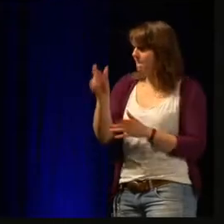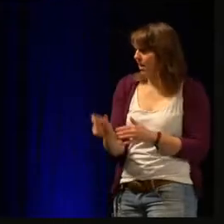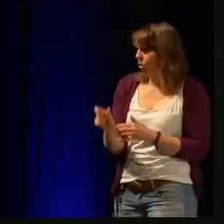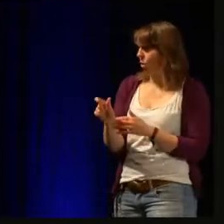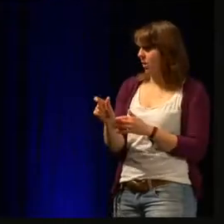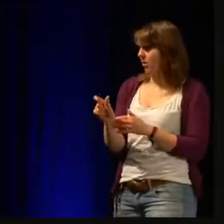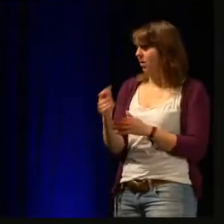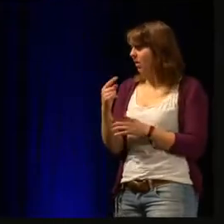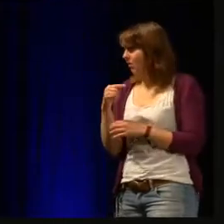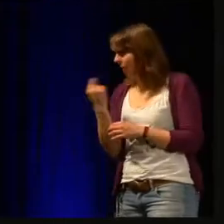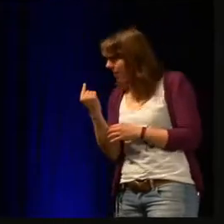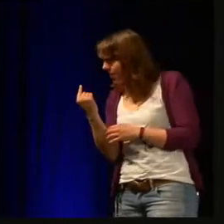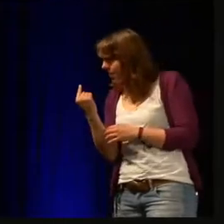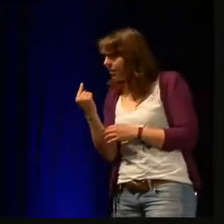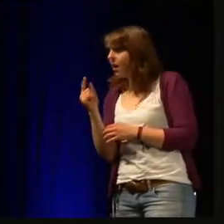likely to